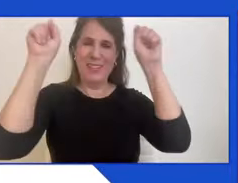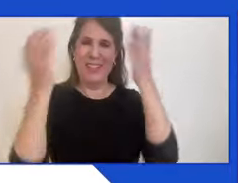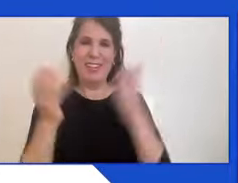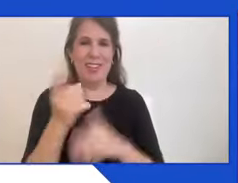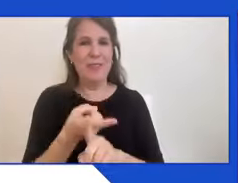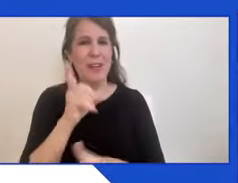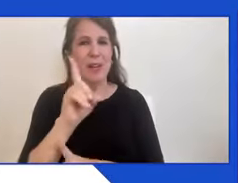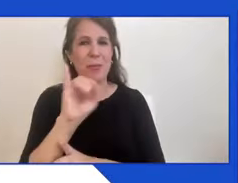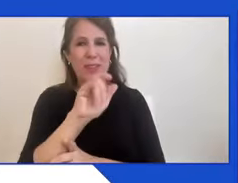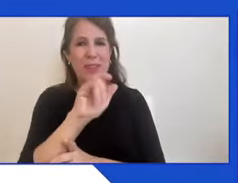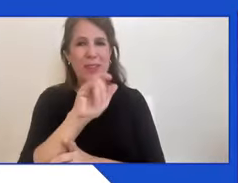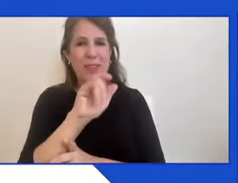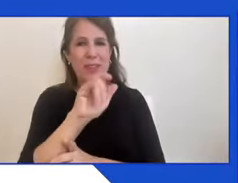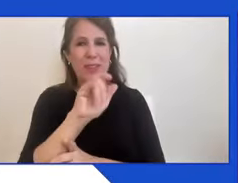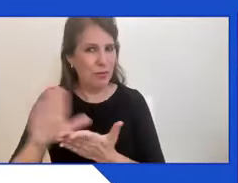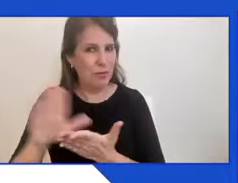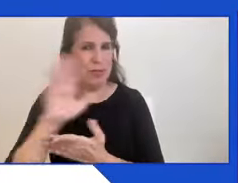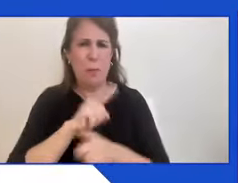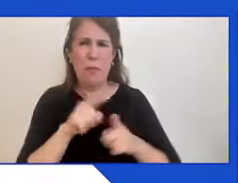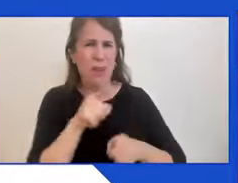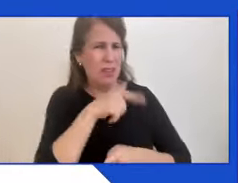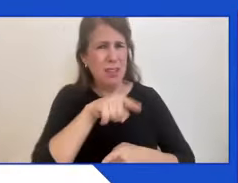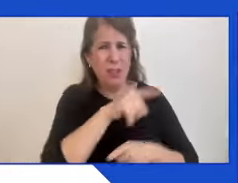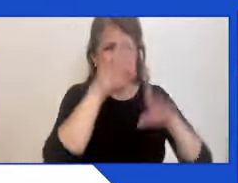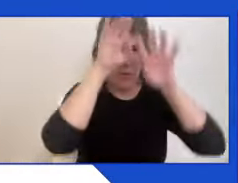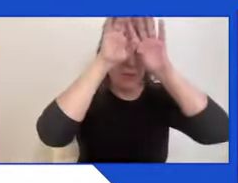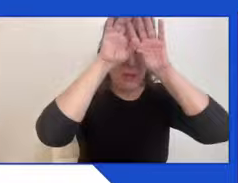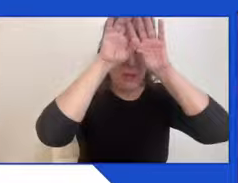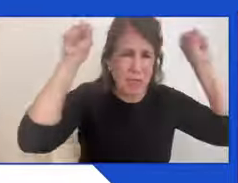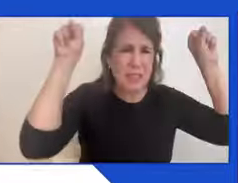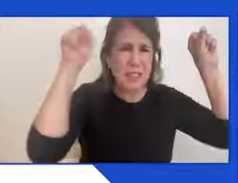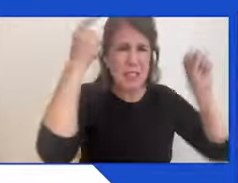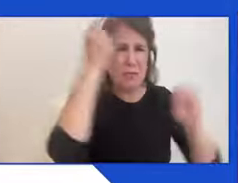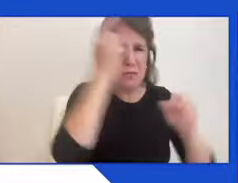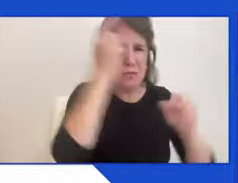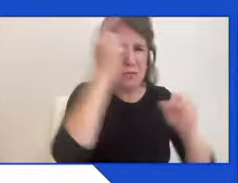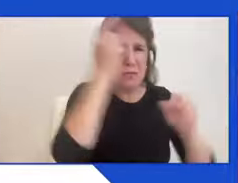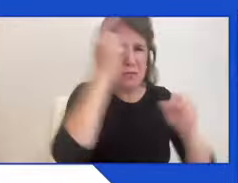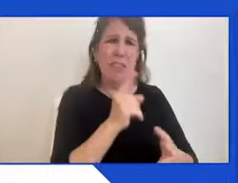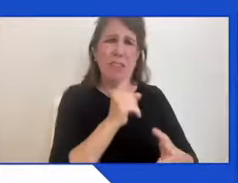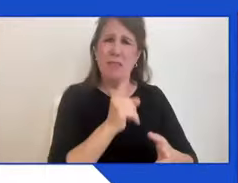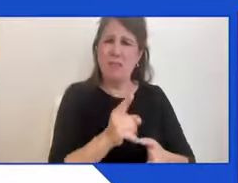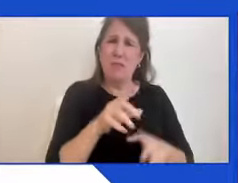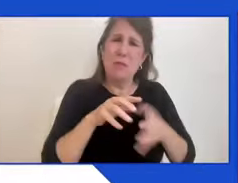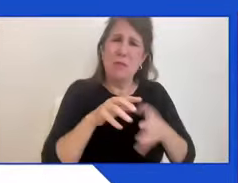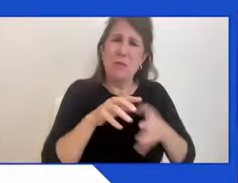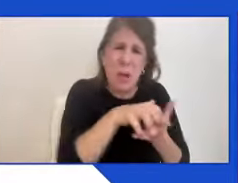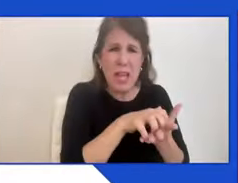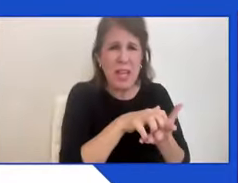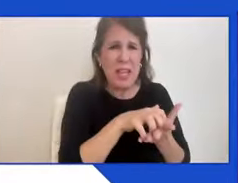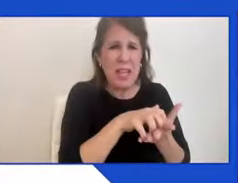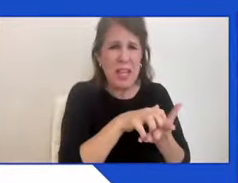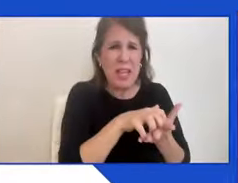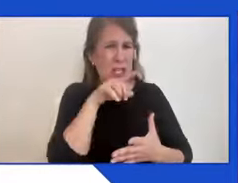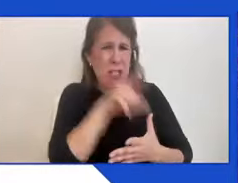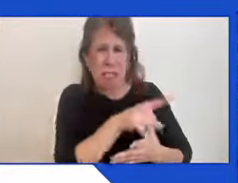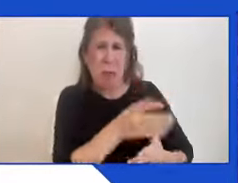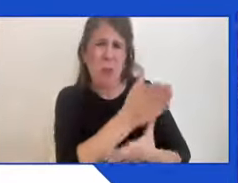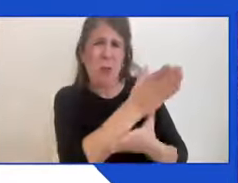university presidents, if you remain weak, if you remain silent, you are complicit.